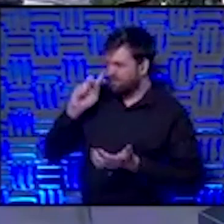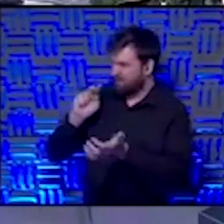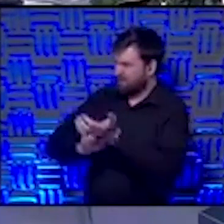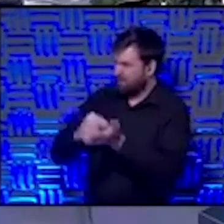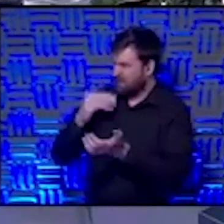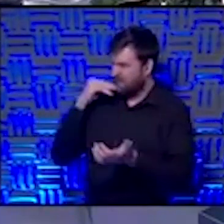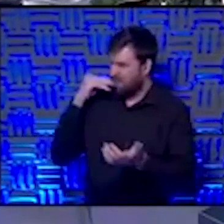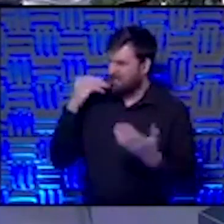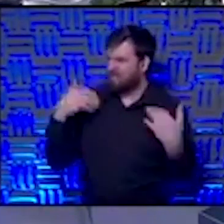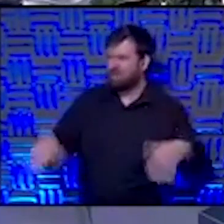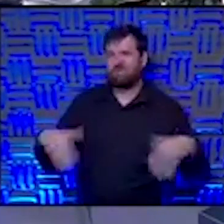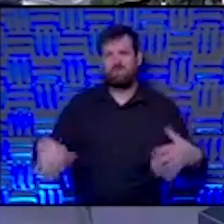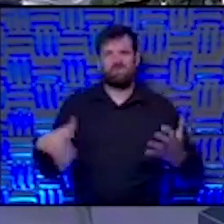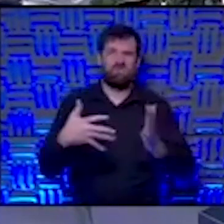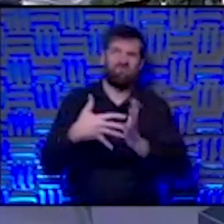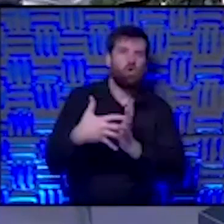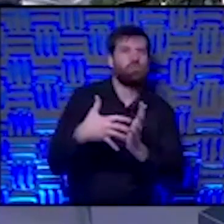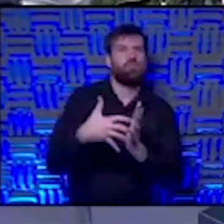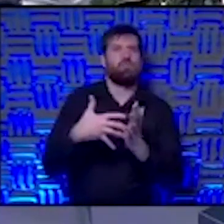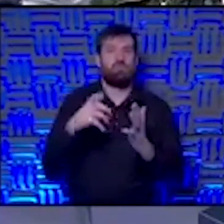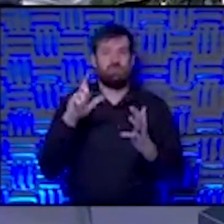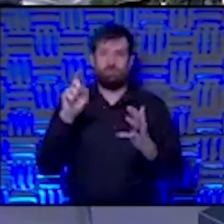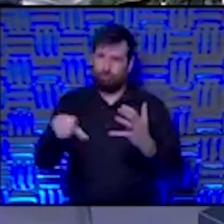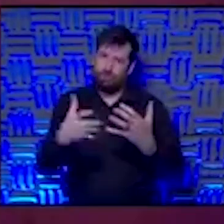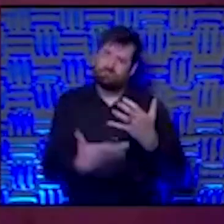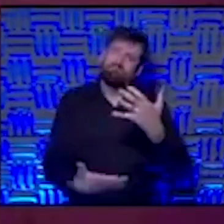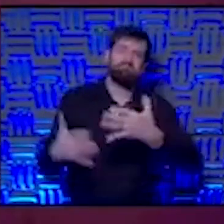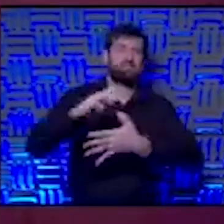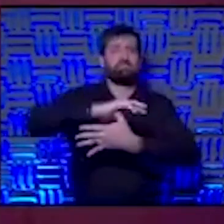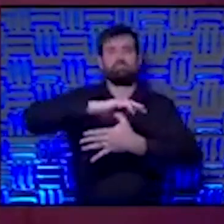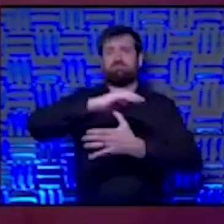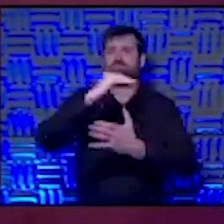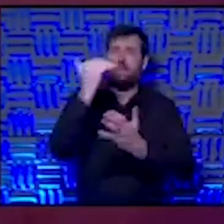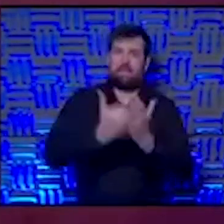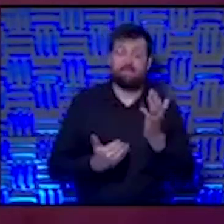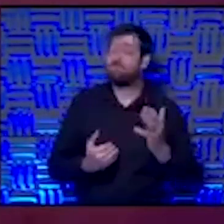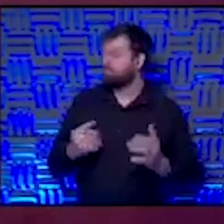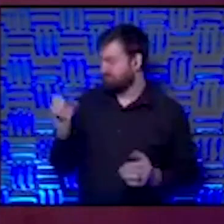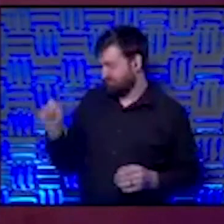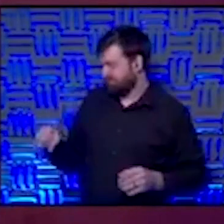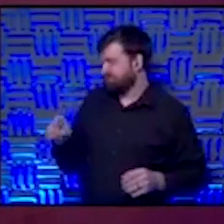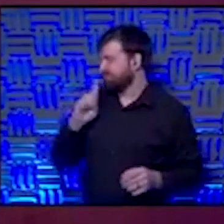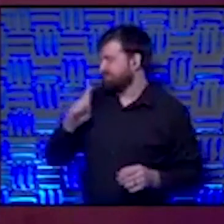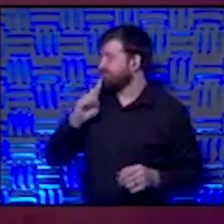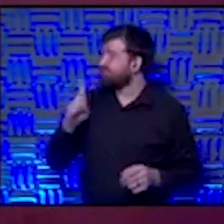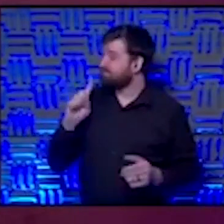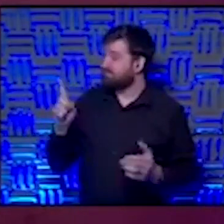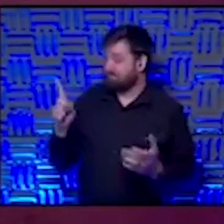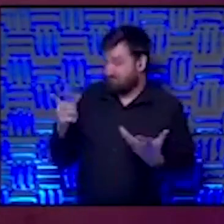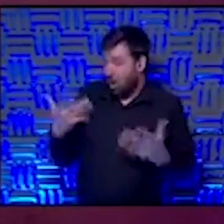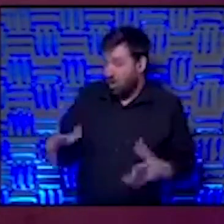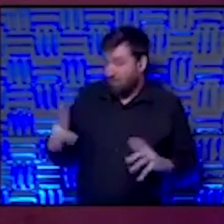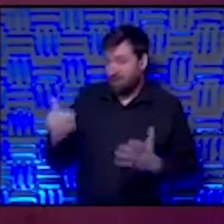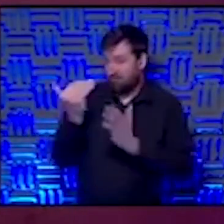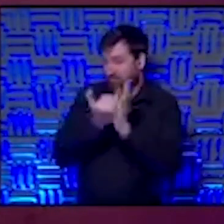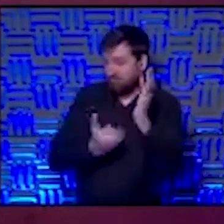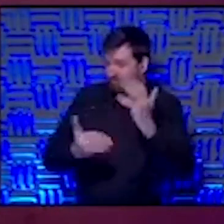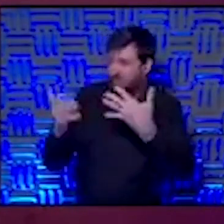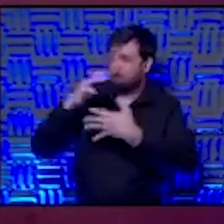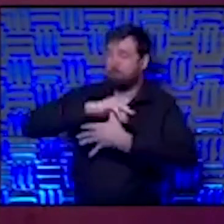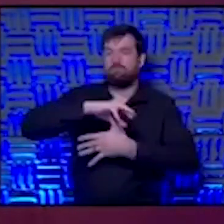they're especially vulnerable, and it feels like they ought to be at the top of the list. And thankfully they are at the top of the list, because I think you're right.